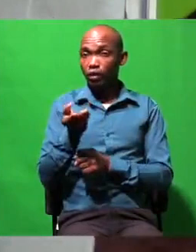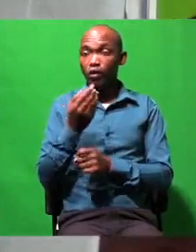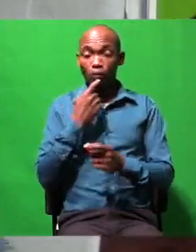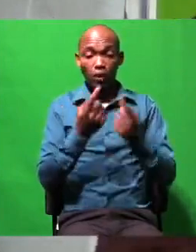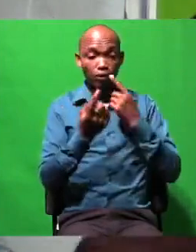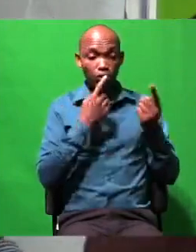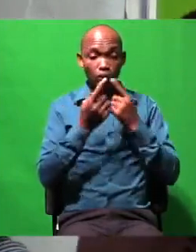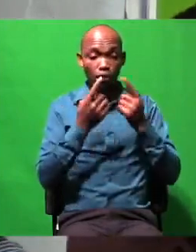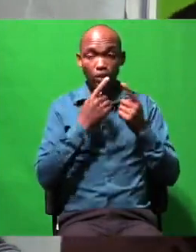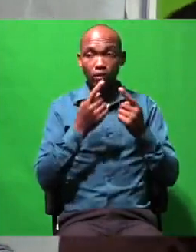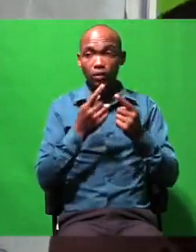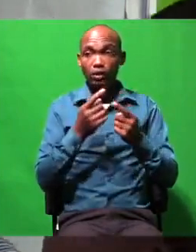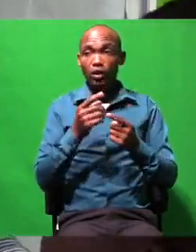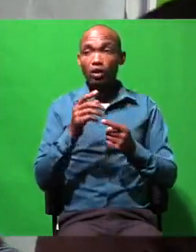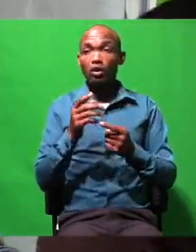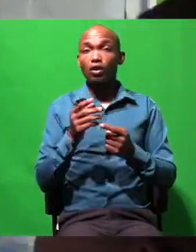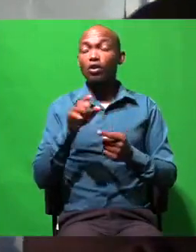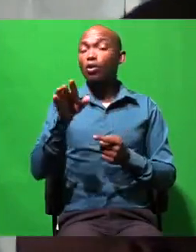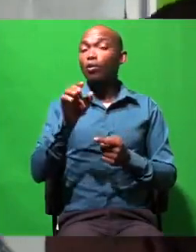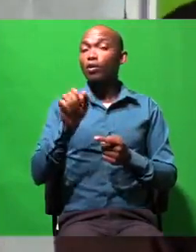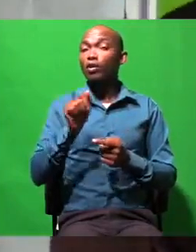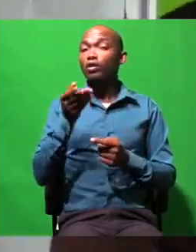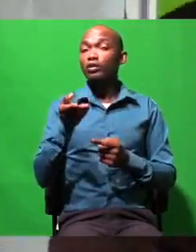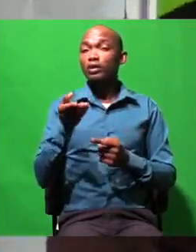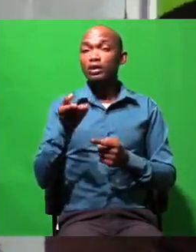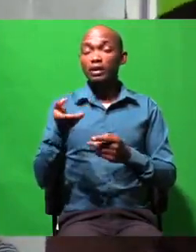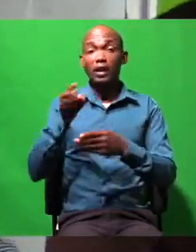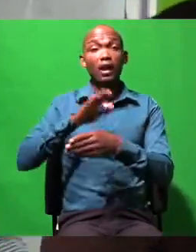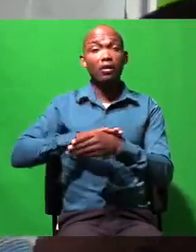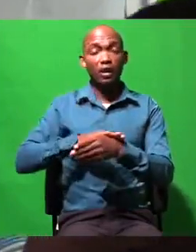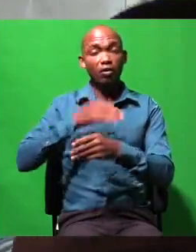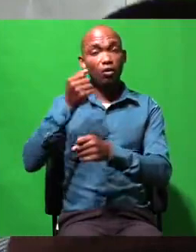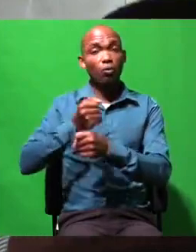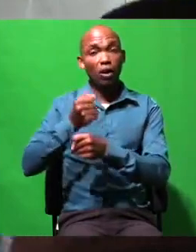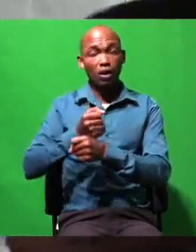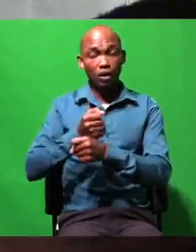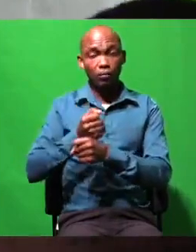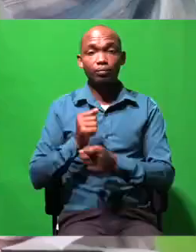We are talking about field, or sometimes we call them career.